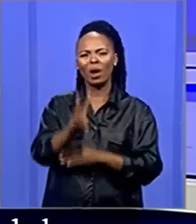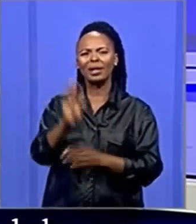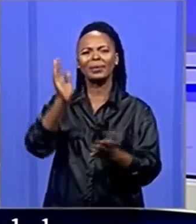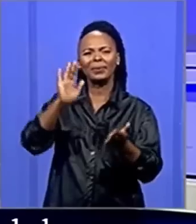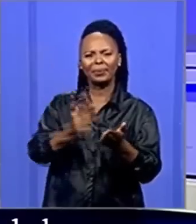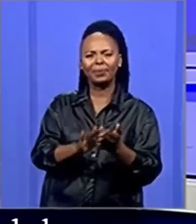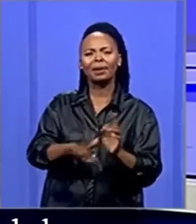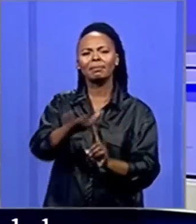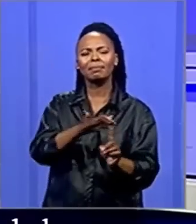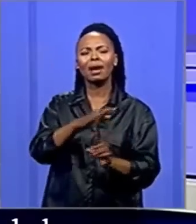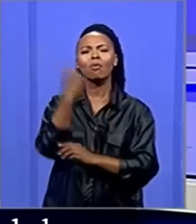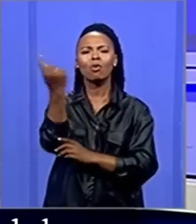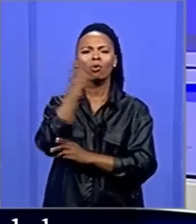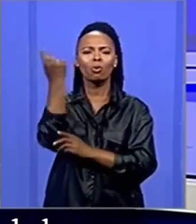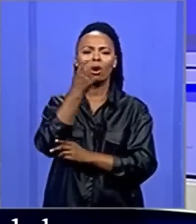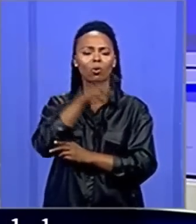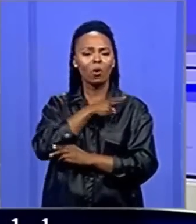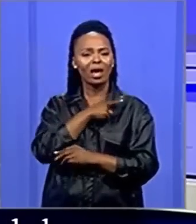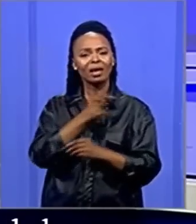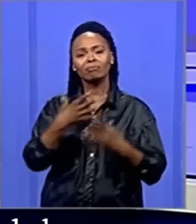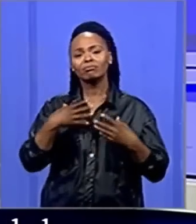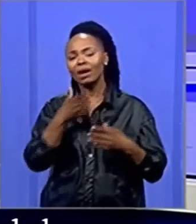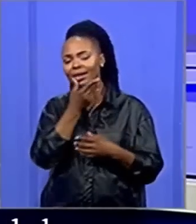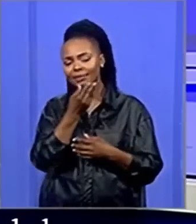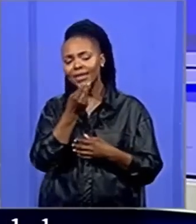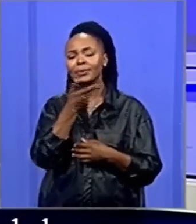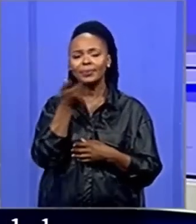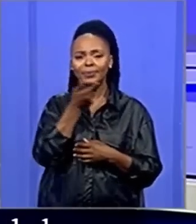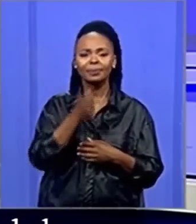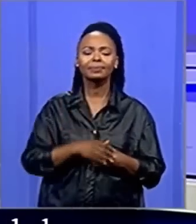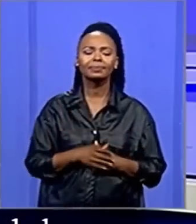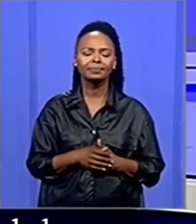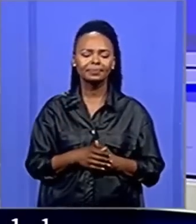ho Polokwane jwalo ka matsatsi ya phomolo ya Keresemese a ntse a atamela.